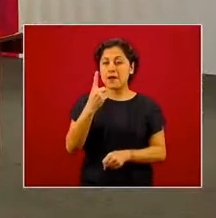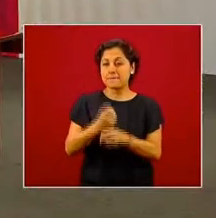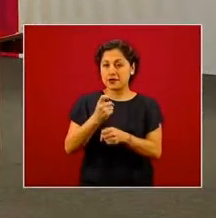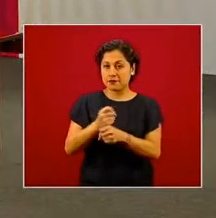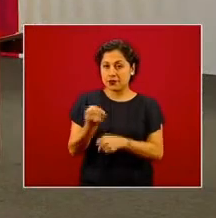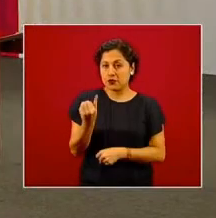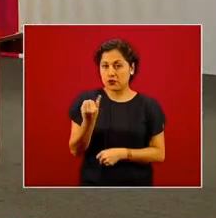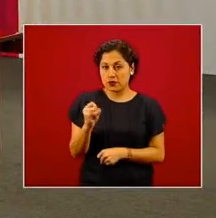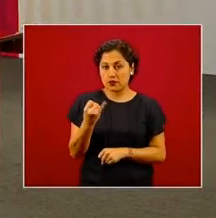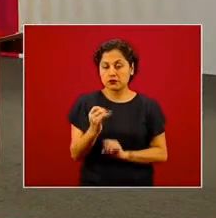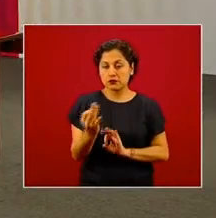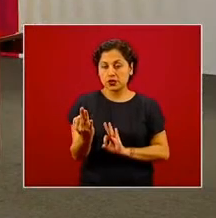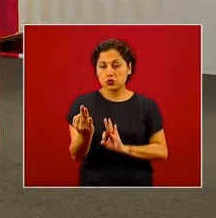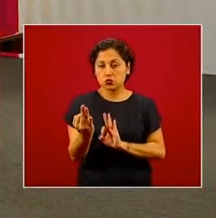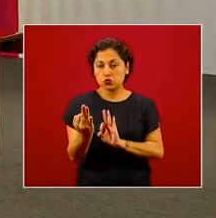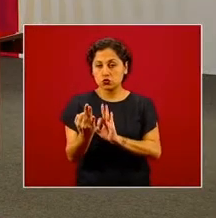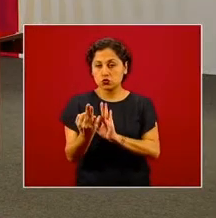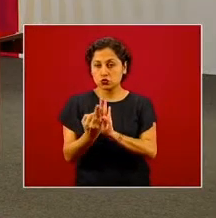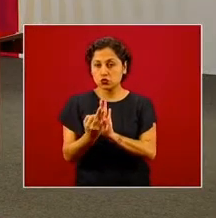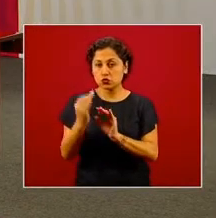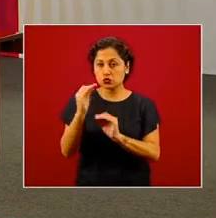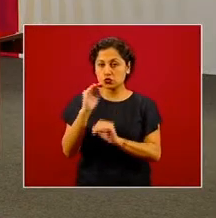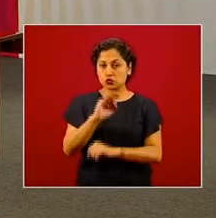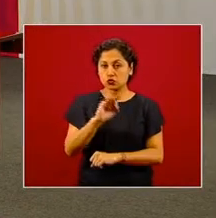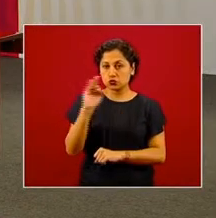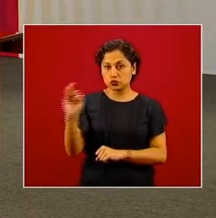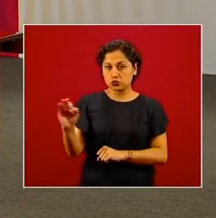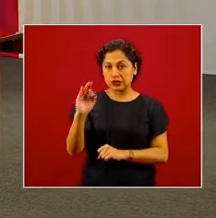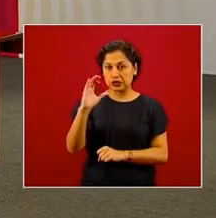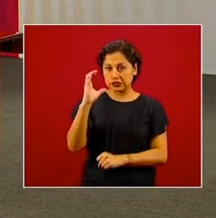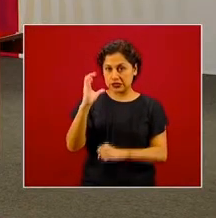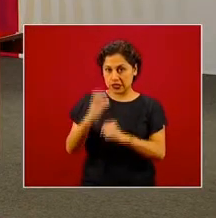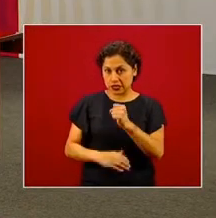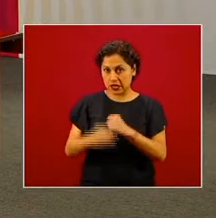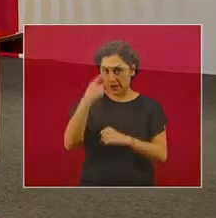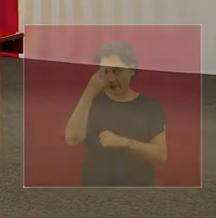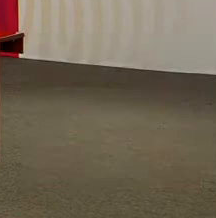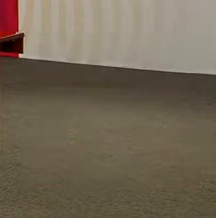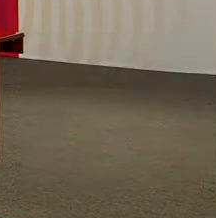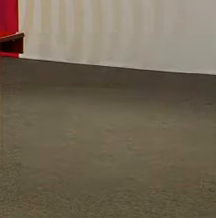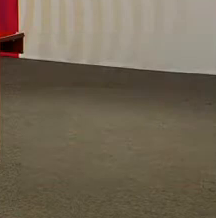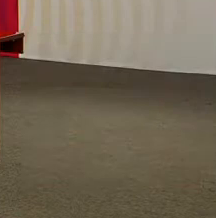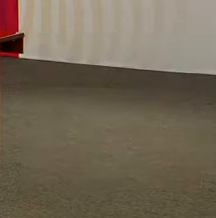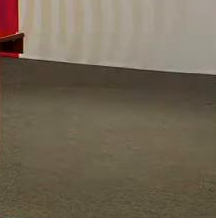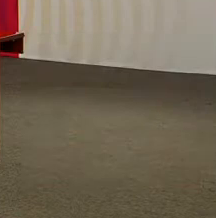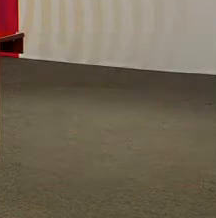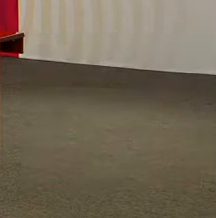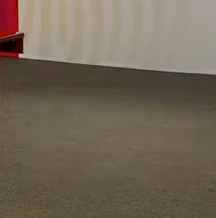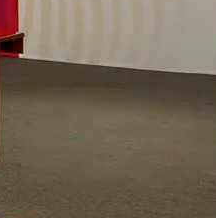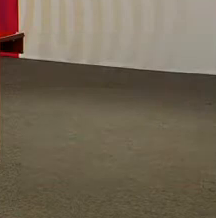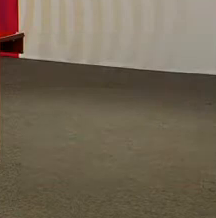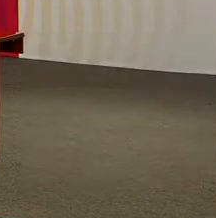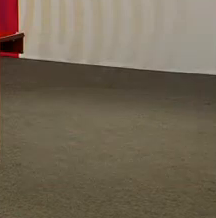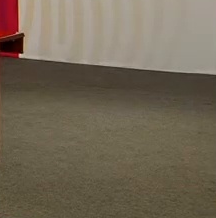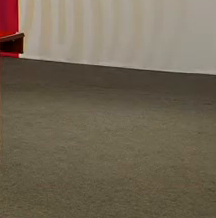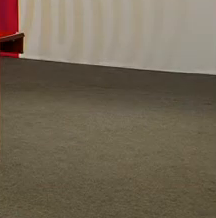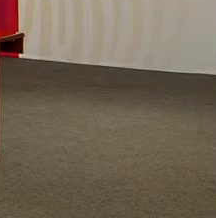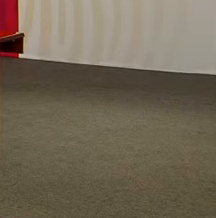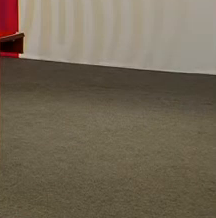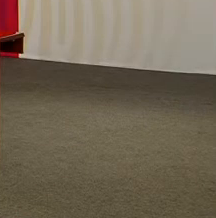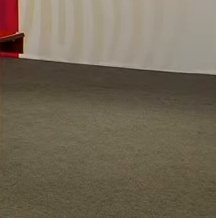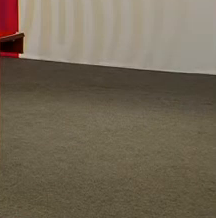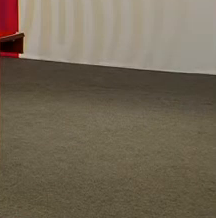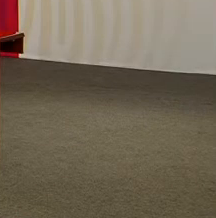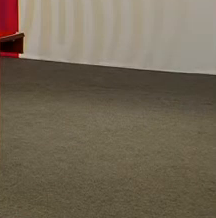Yes, and about the June 1st issue. We are